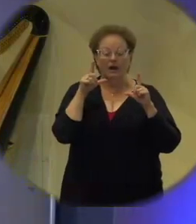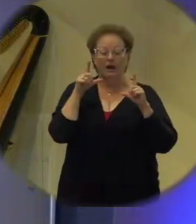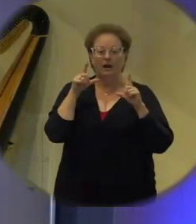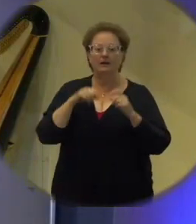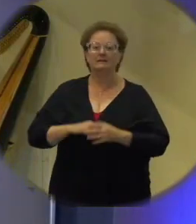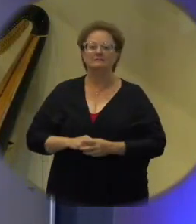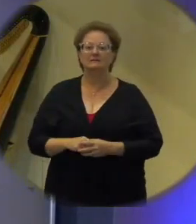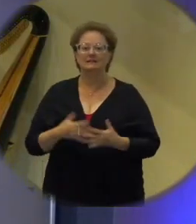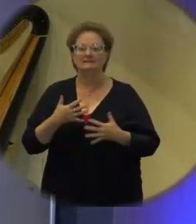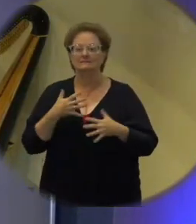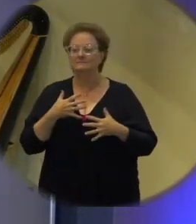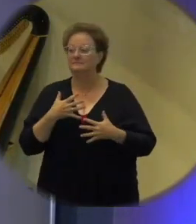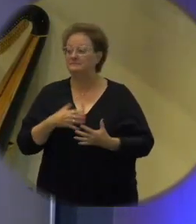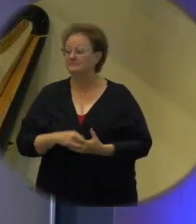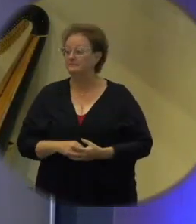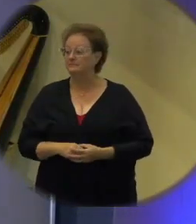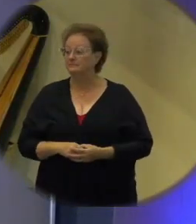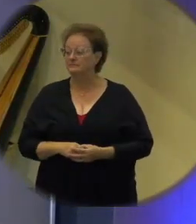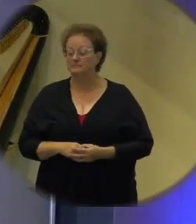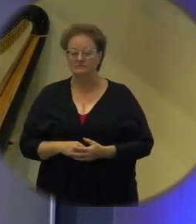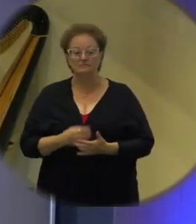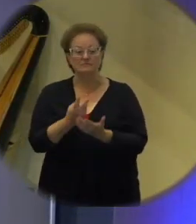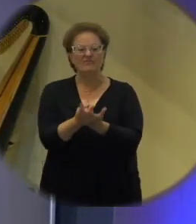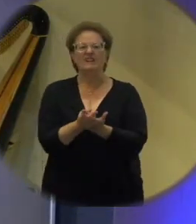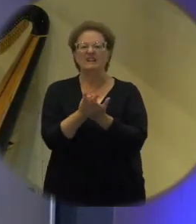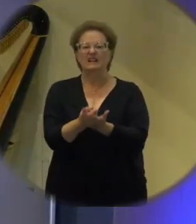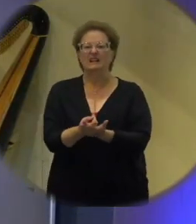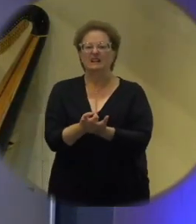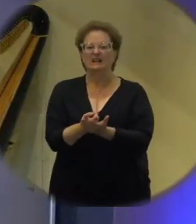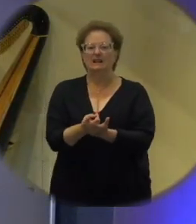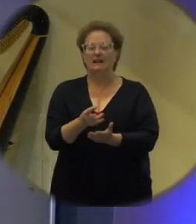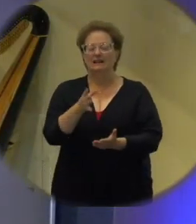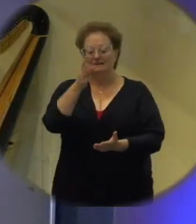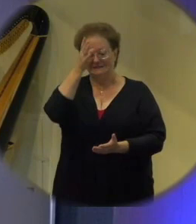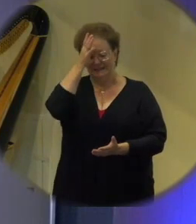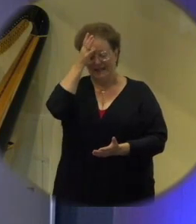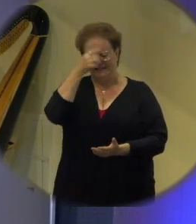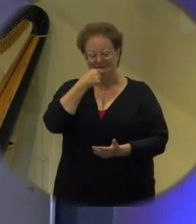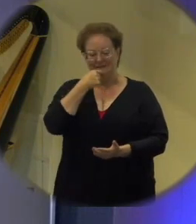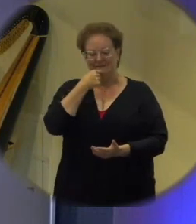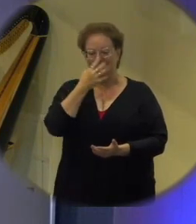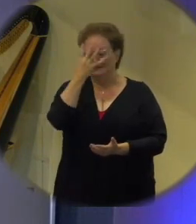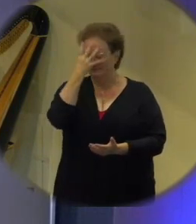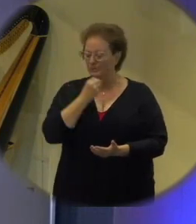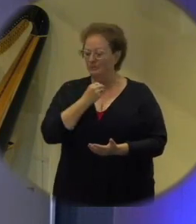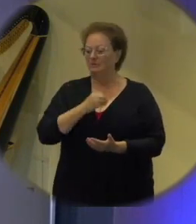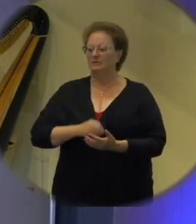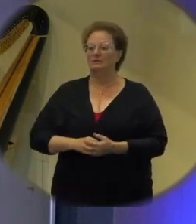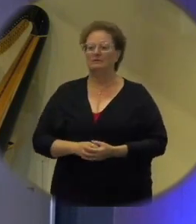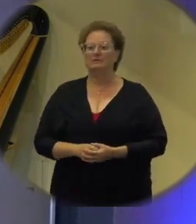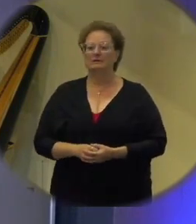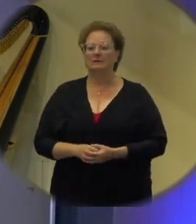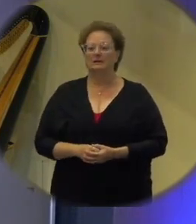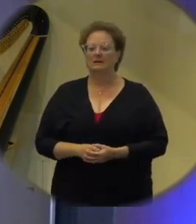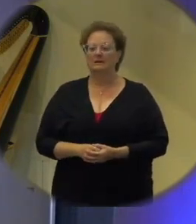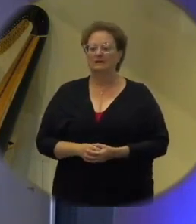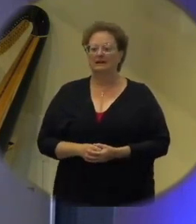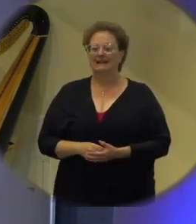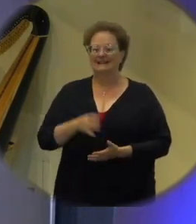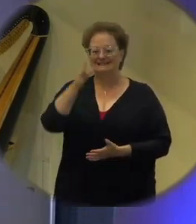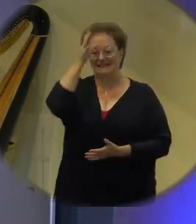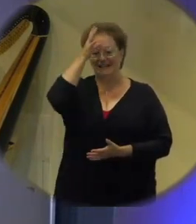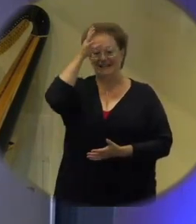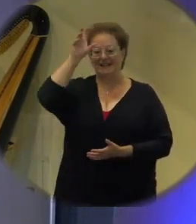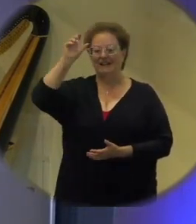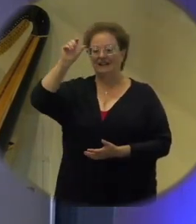be terrified like that. I remember in my bed, my dad says, go to sleep, son. I remember laying in bed. He turned off the light. Yeah! And